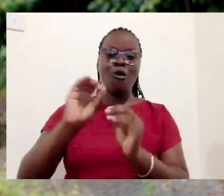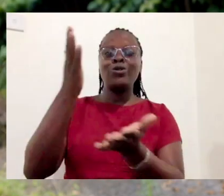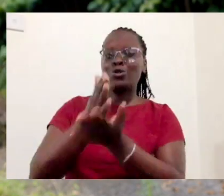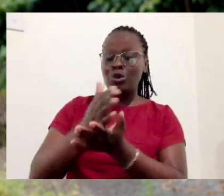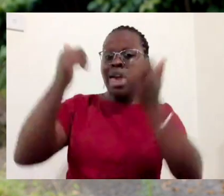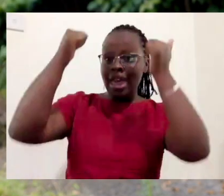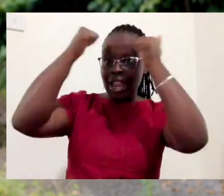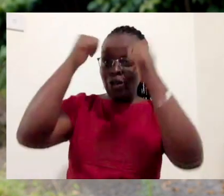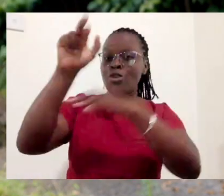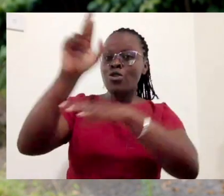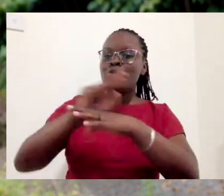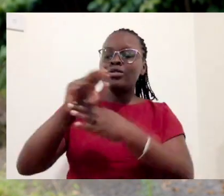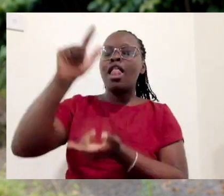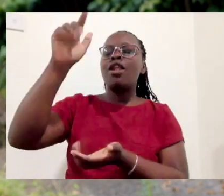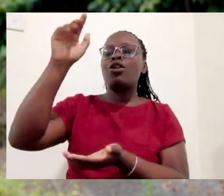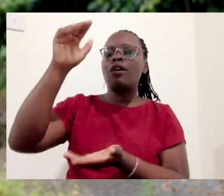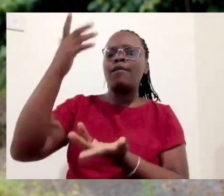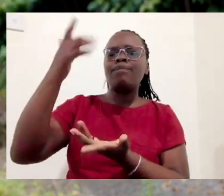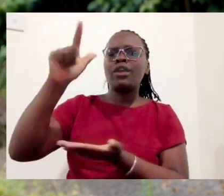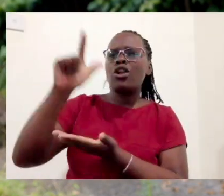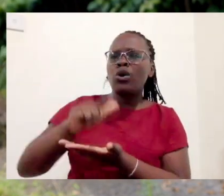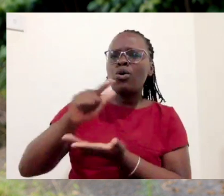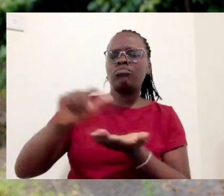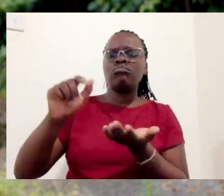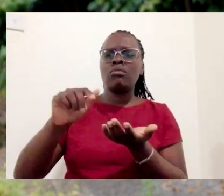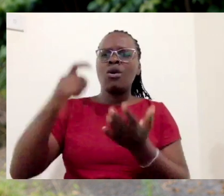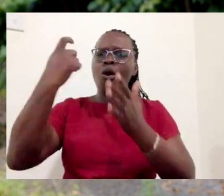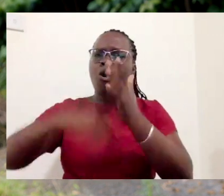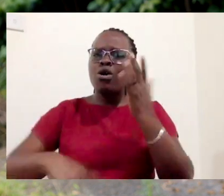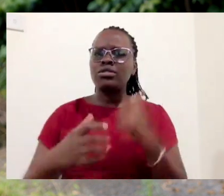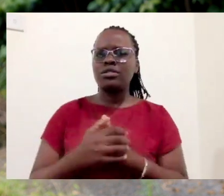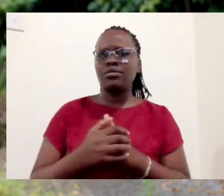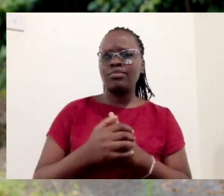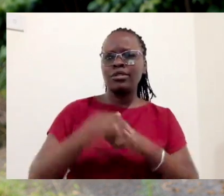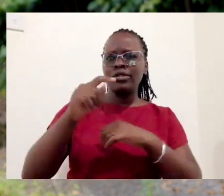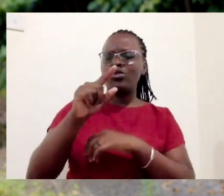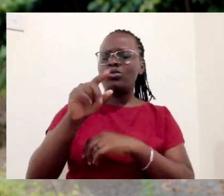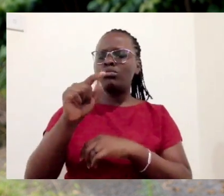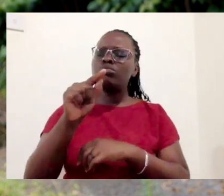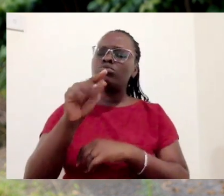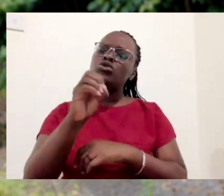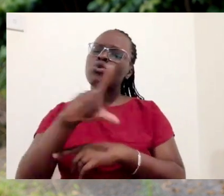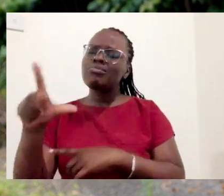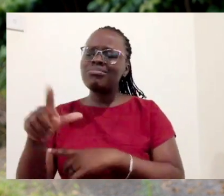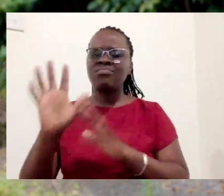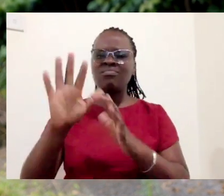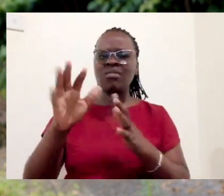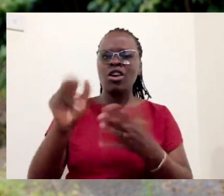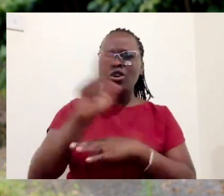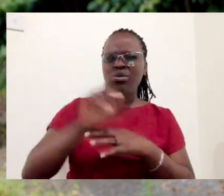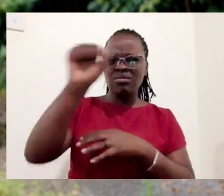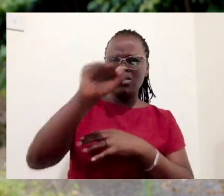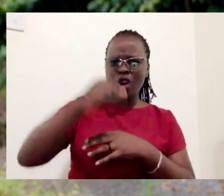true. The reality is that Elimu uses low-cost, adaptable tools like offline e-learning solutions, solar-powered digital